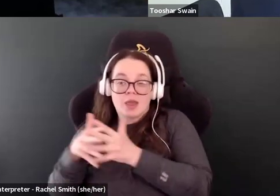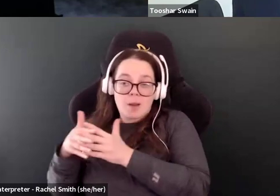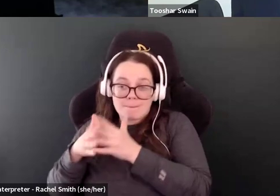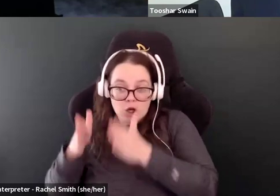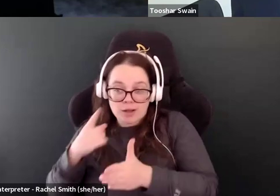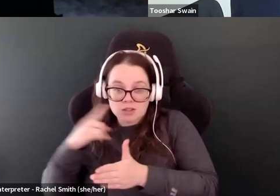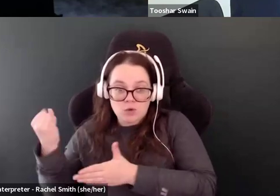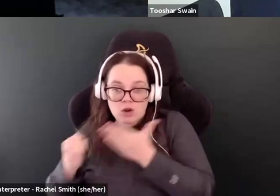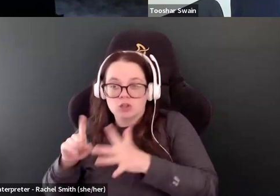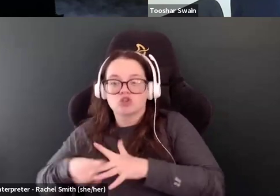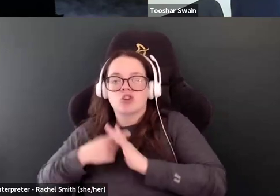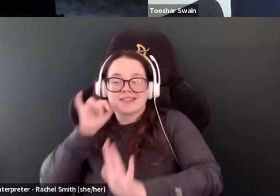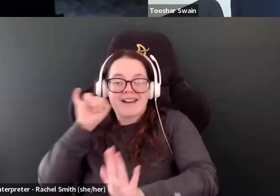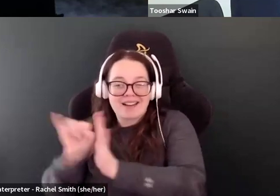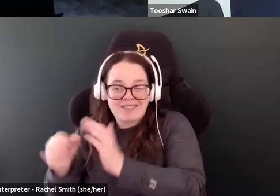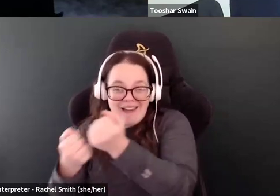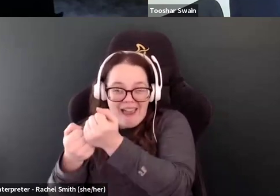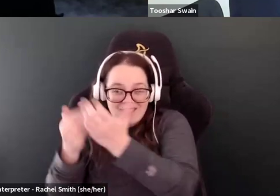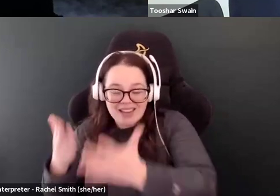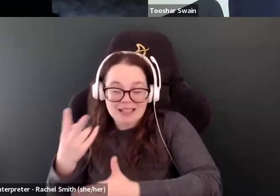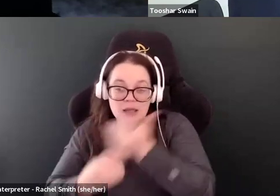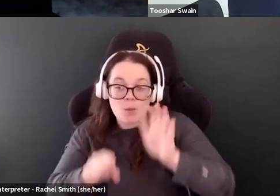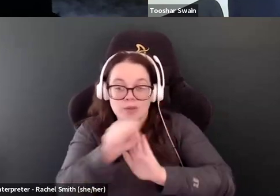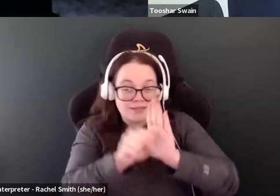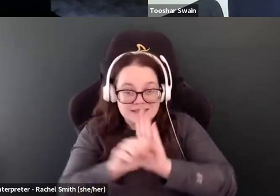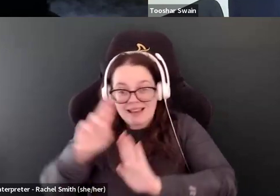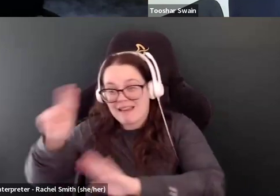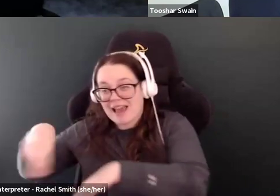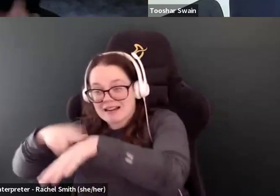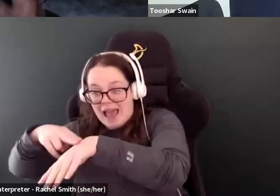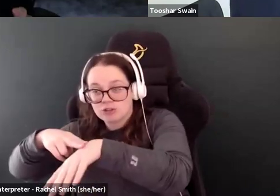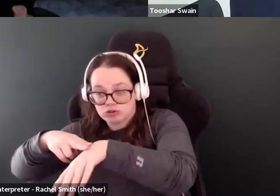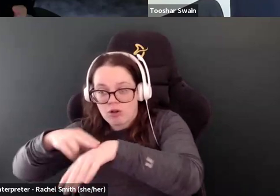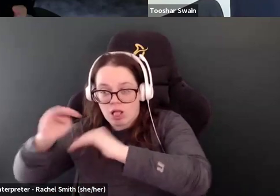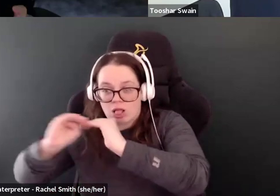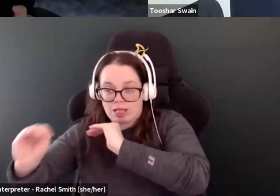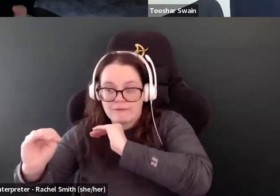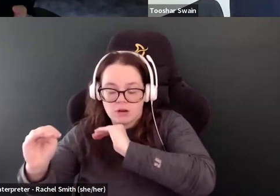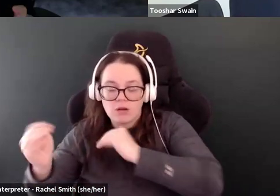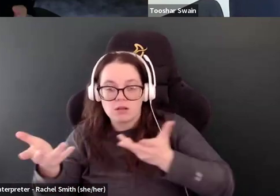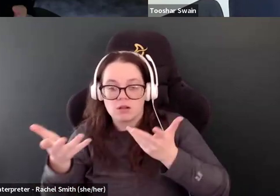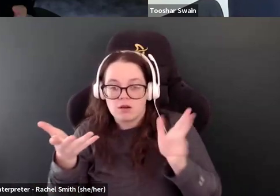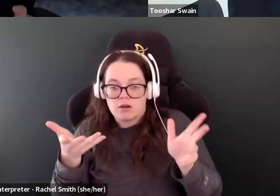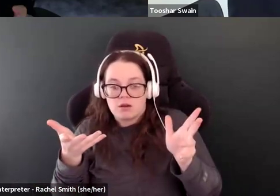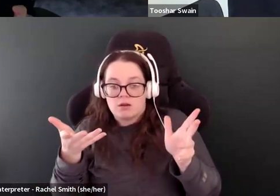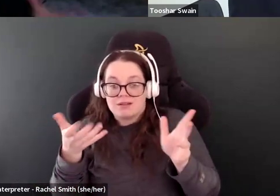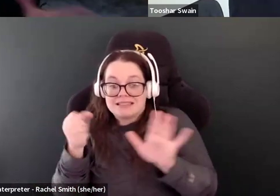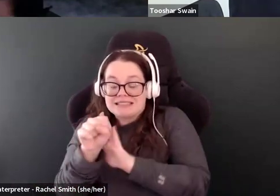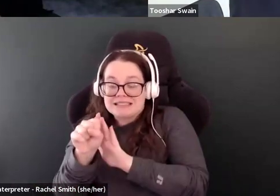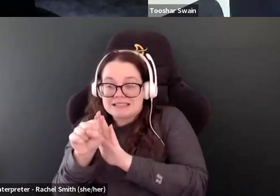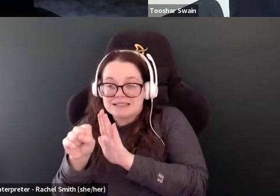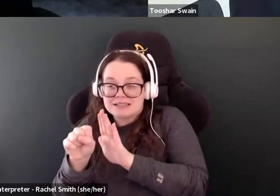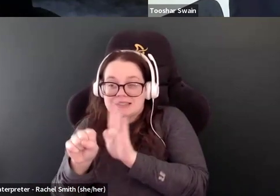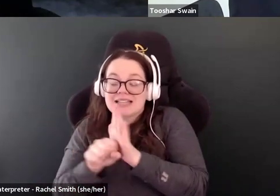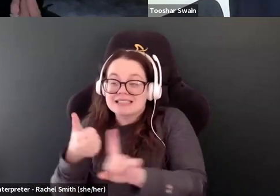the state and national level that are interested in being supporters of this